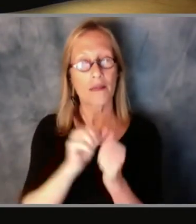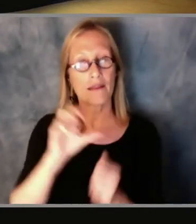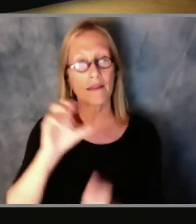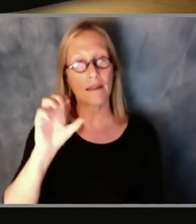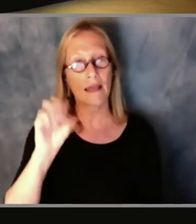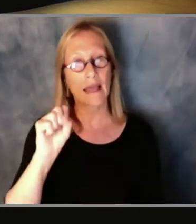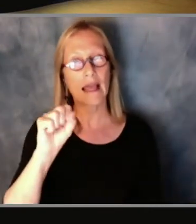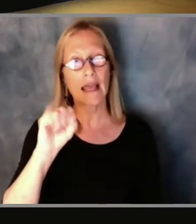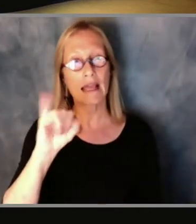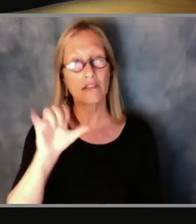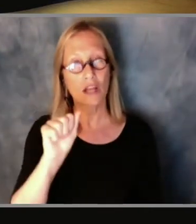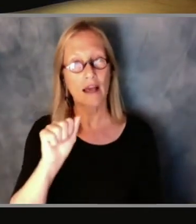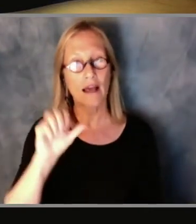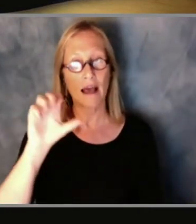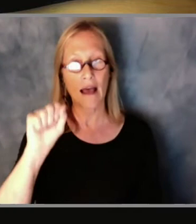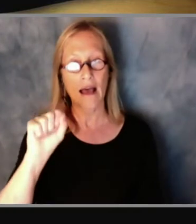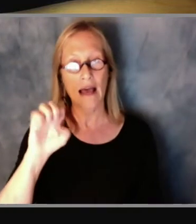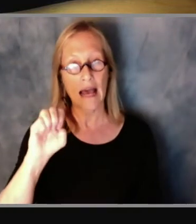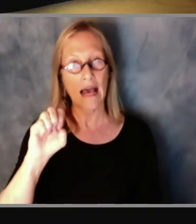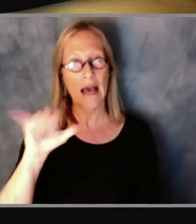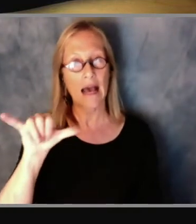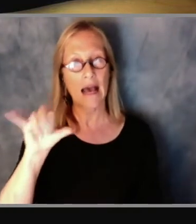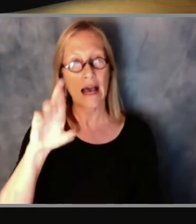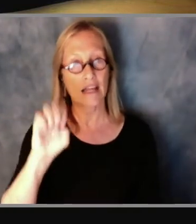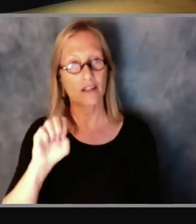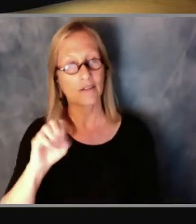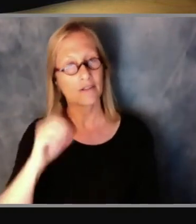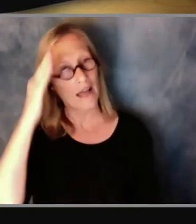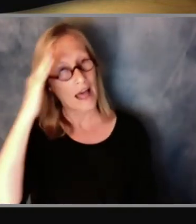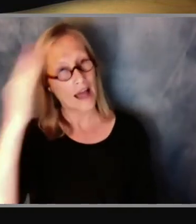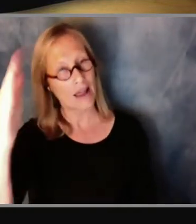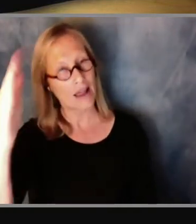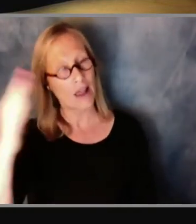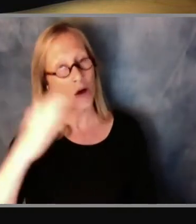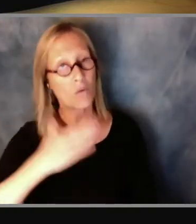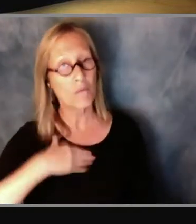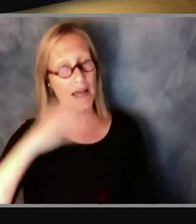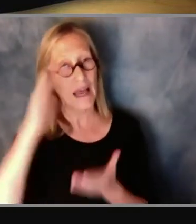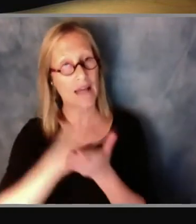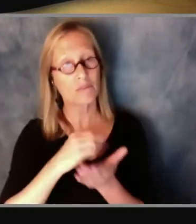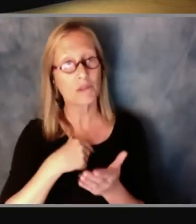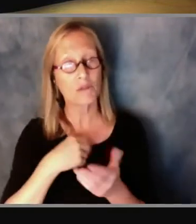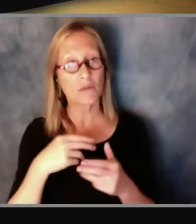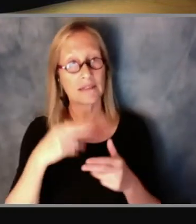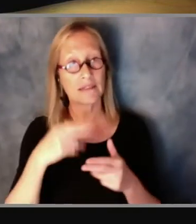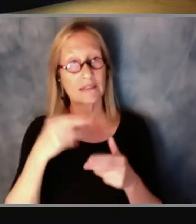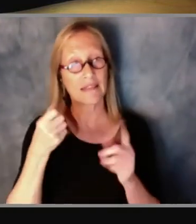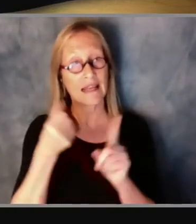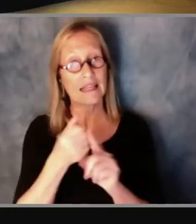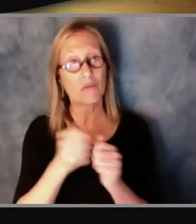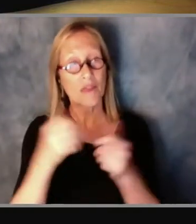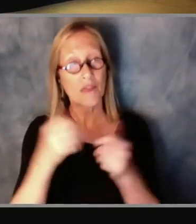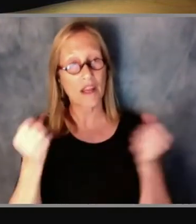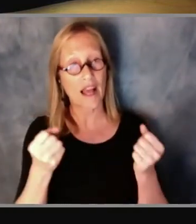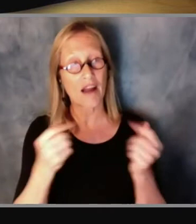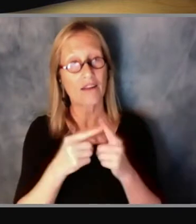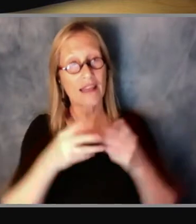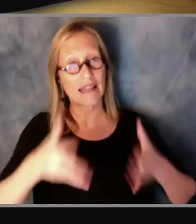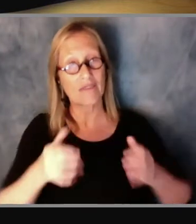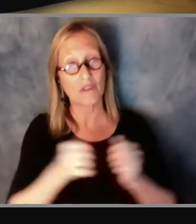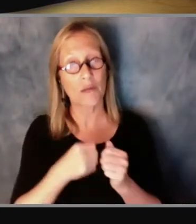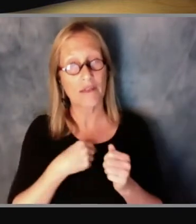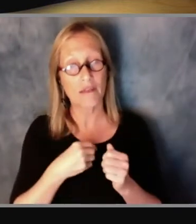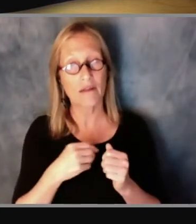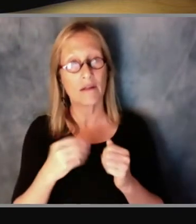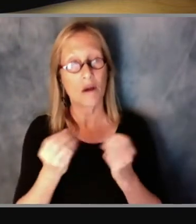Aloha, this is Asia Iyer. My husband was hit by a car that left him with mobility disabilities.